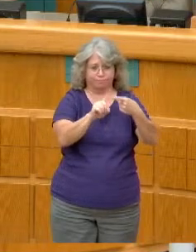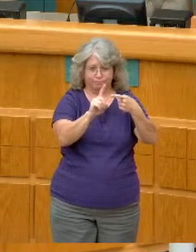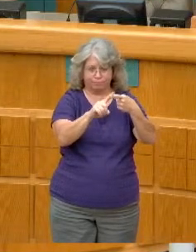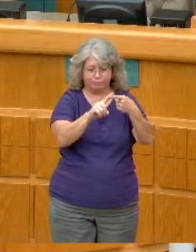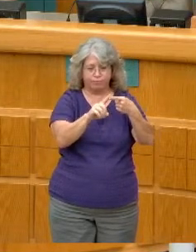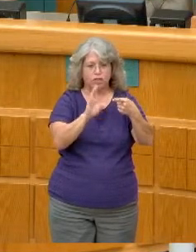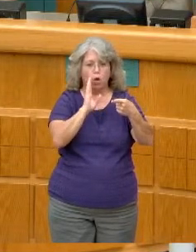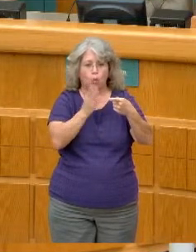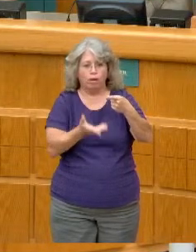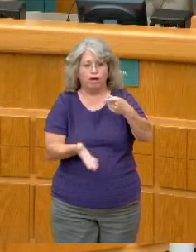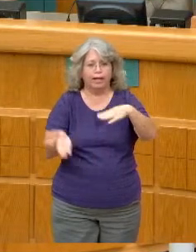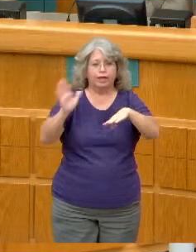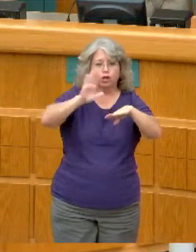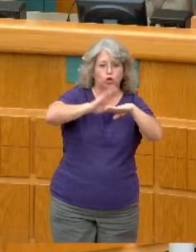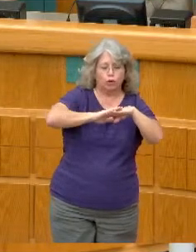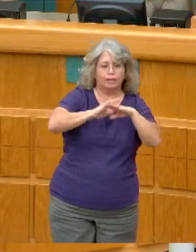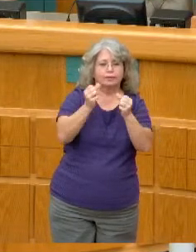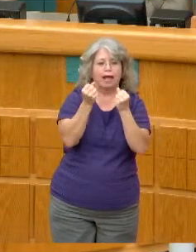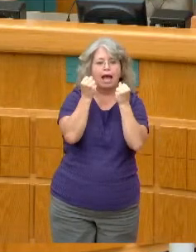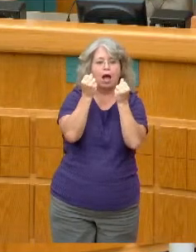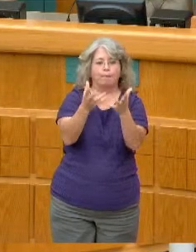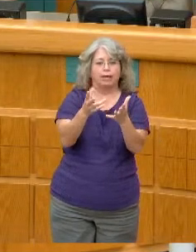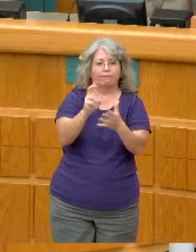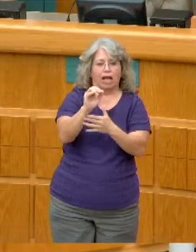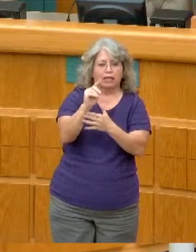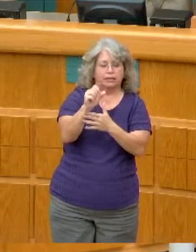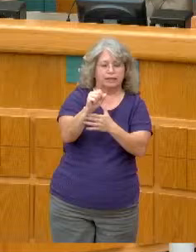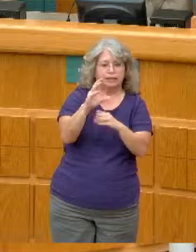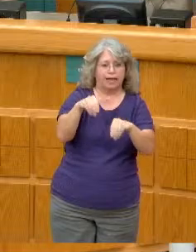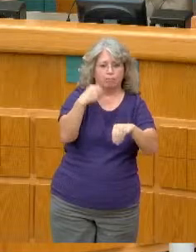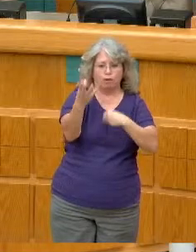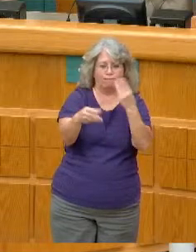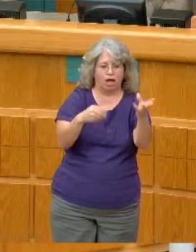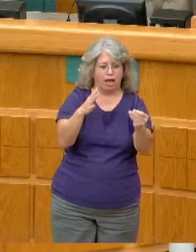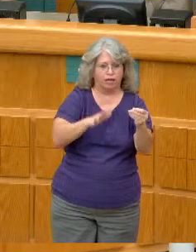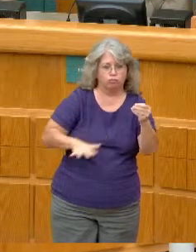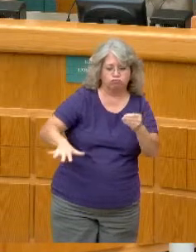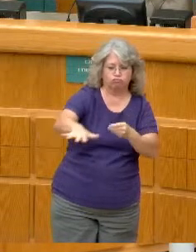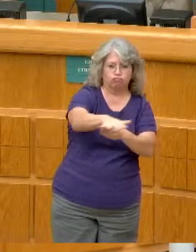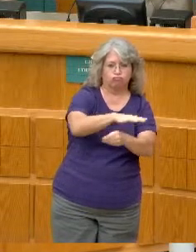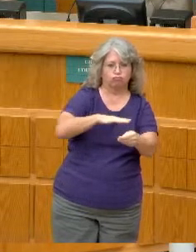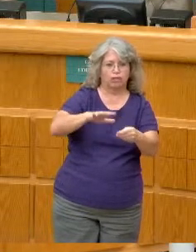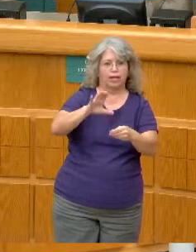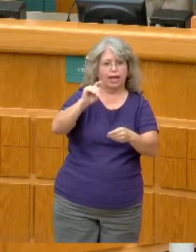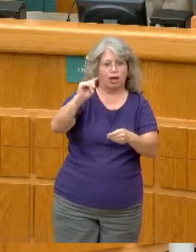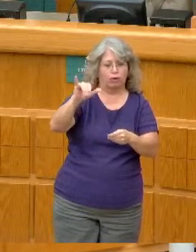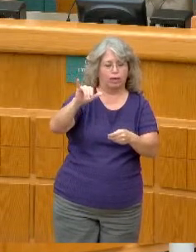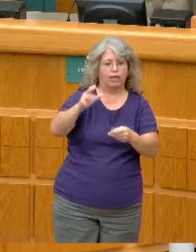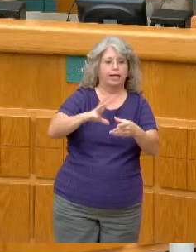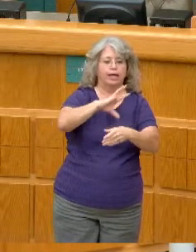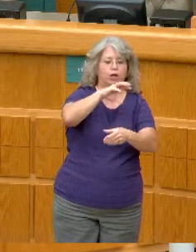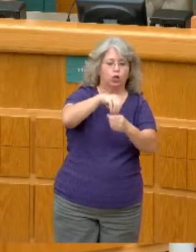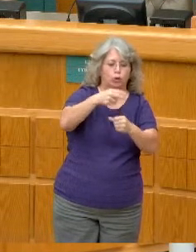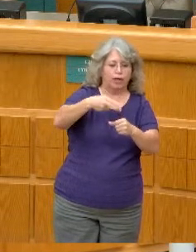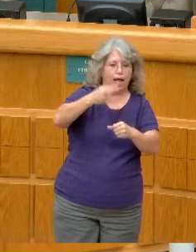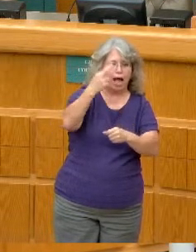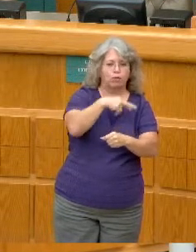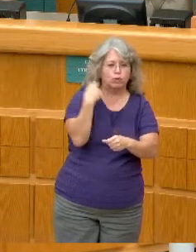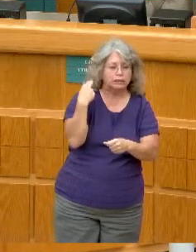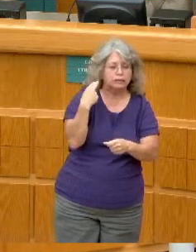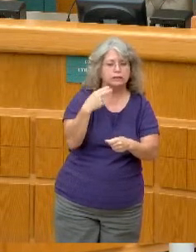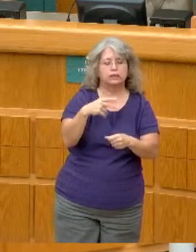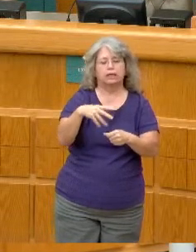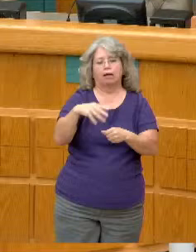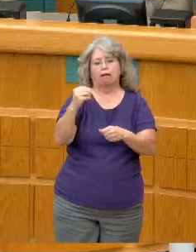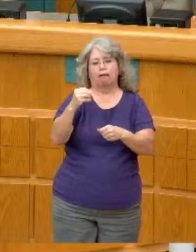million. And the purpose of this grant is multifold. Let me tell you what it's going to do. Number one, it's